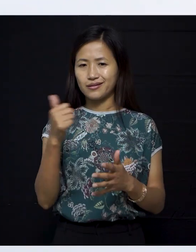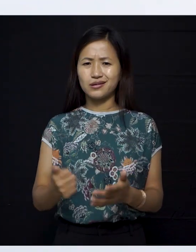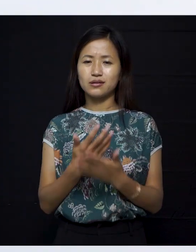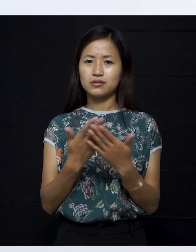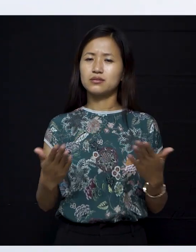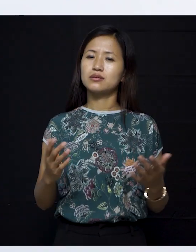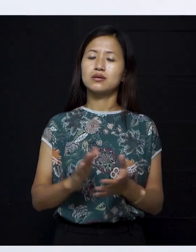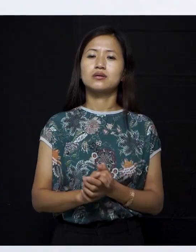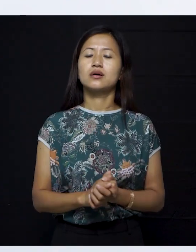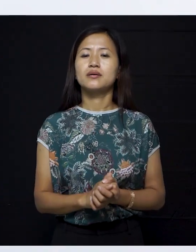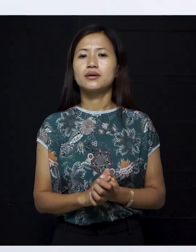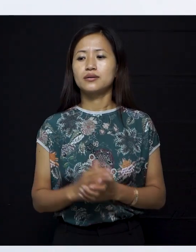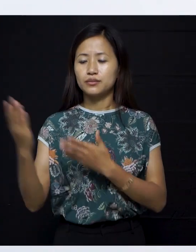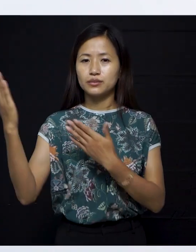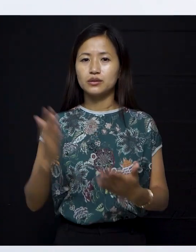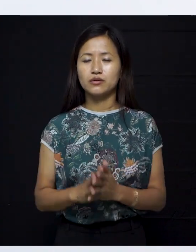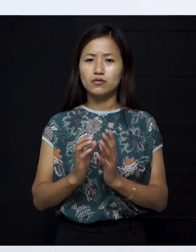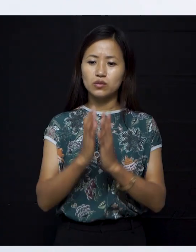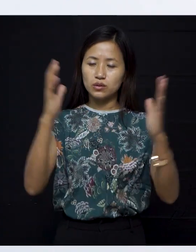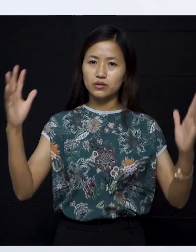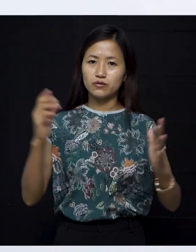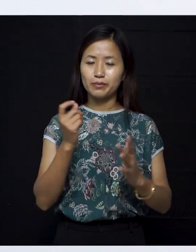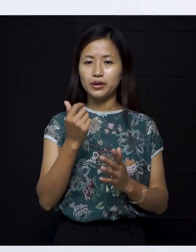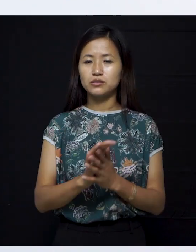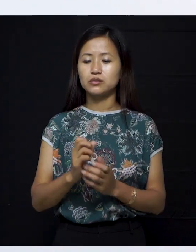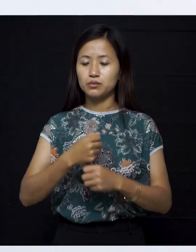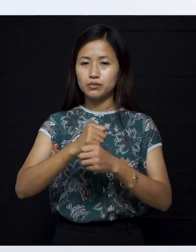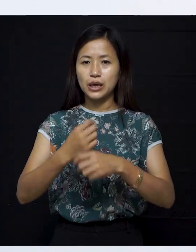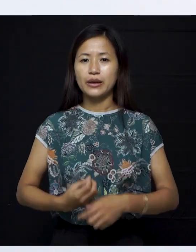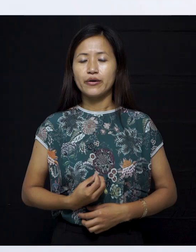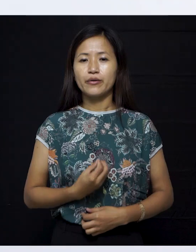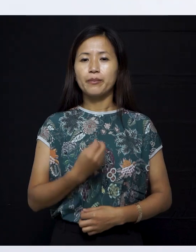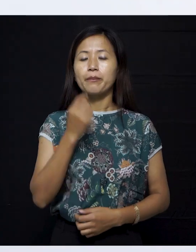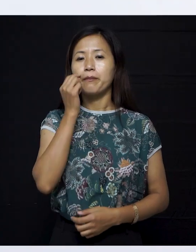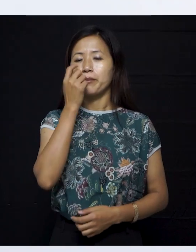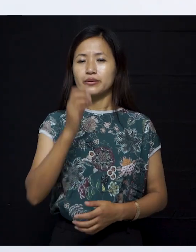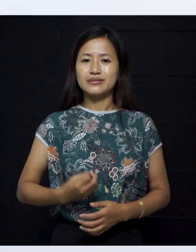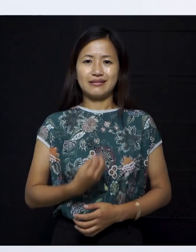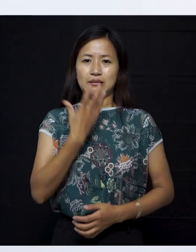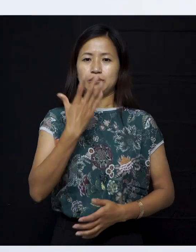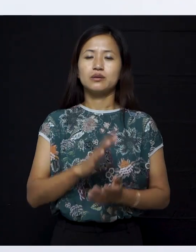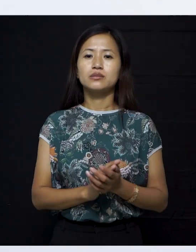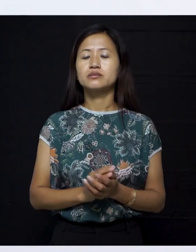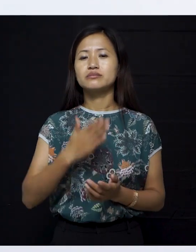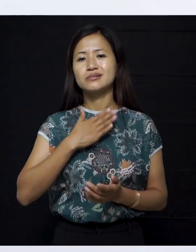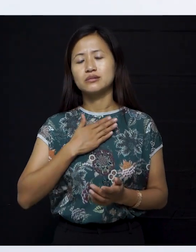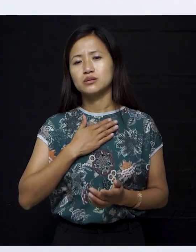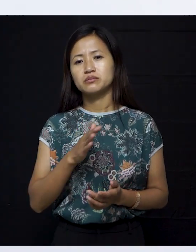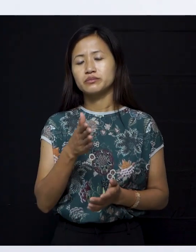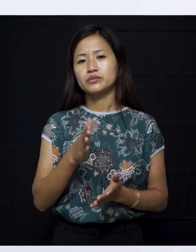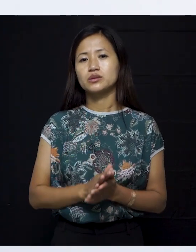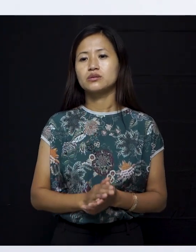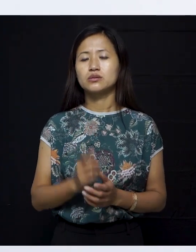else. You may think that you would bring a lot of money and make your parents happy, but this cannot be done. It is your obedience and your discipline towards